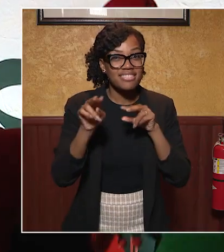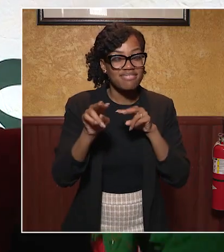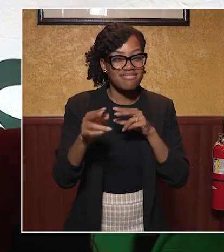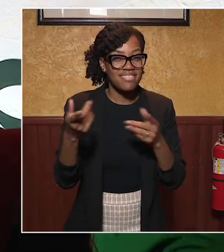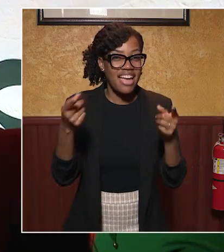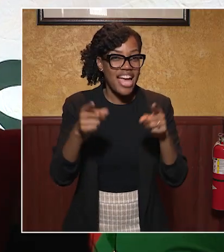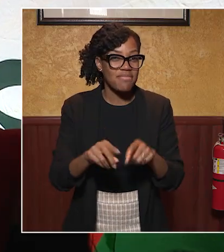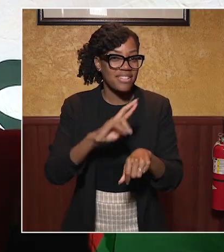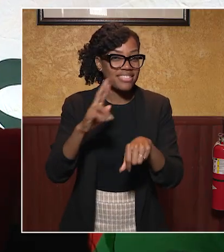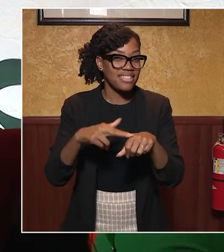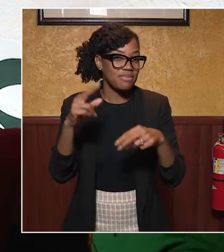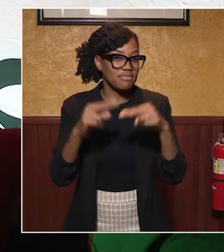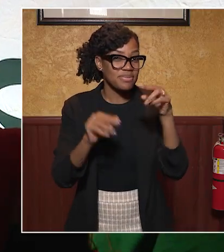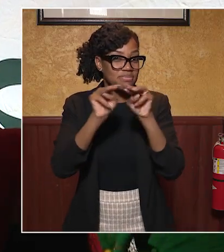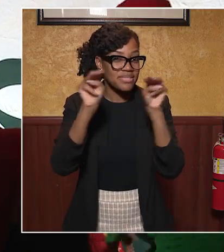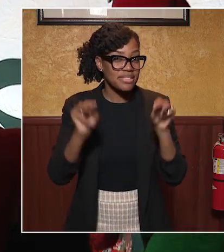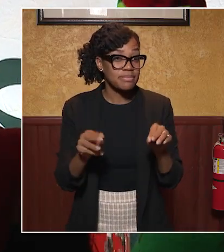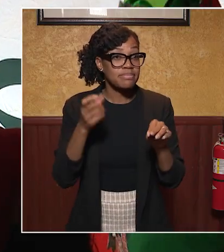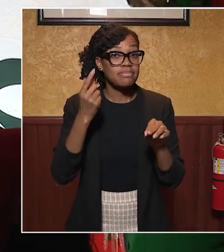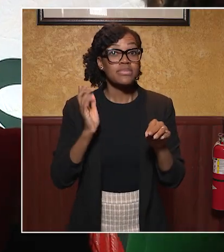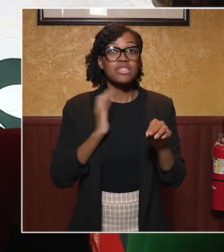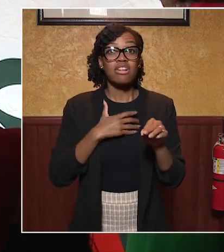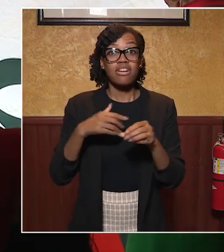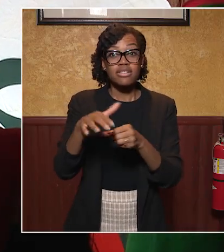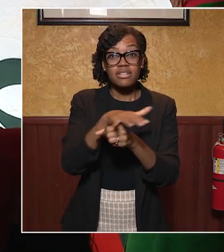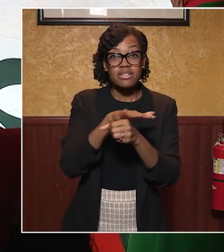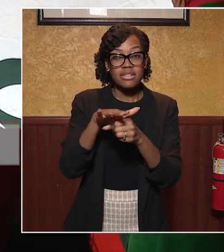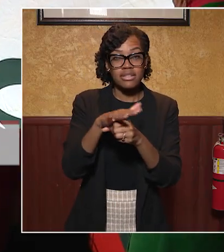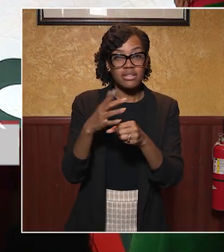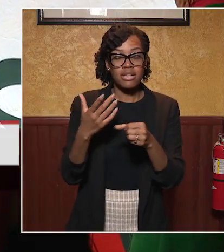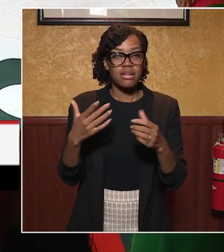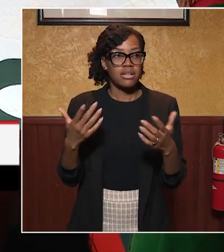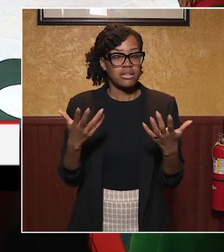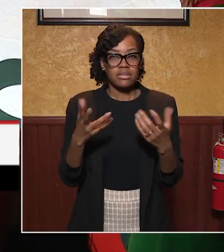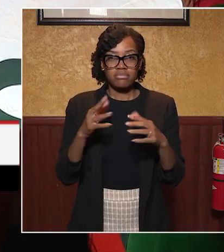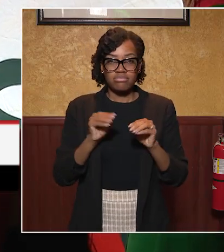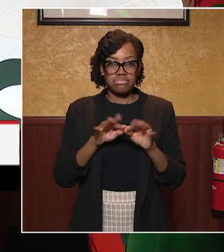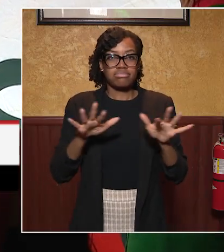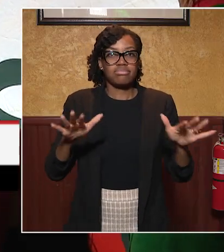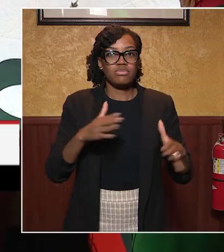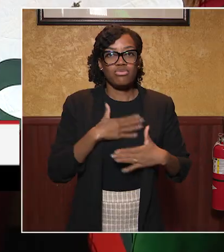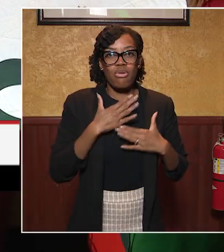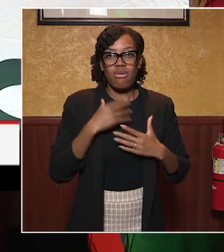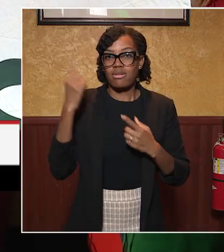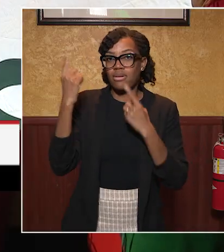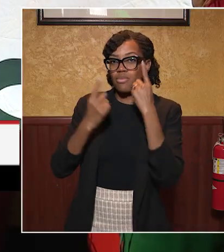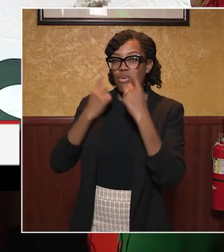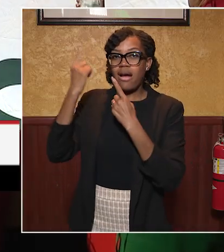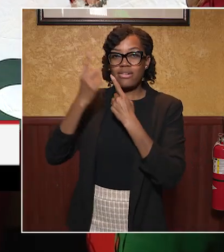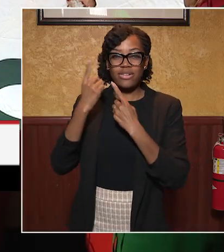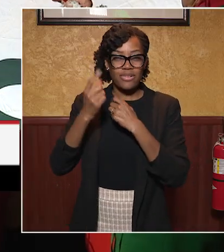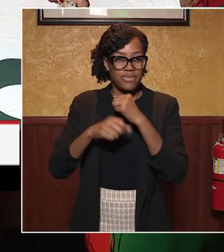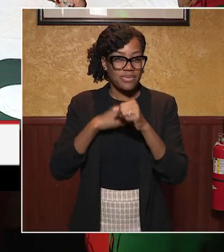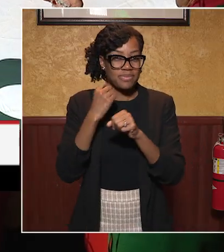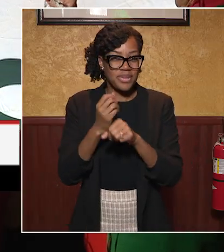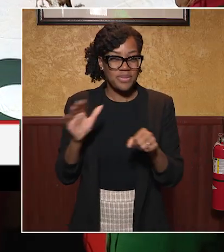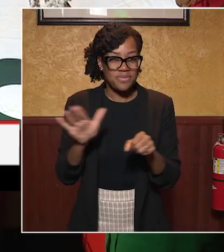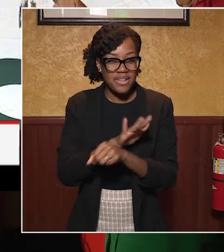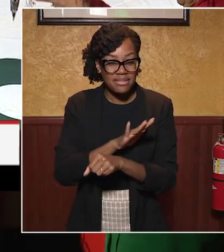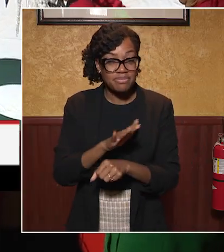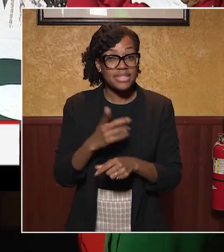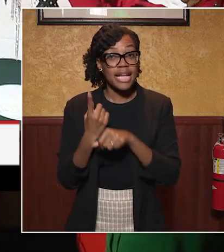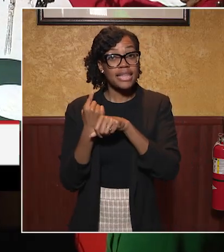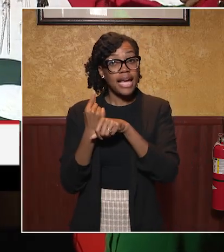and wonder all year round. And many of you, maybe we welcomed about 10,000 people last year to the Winter